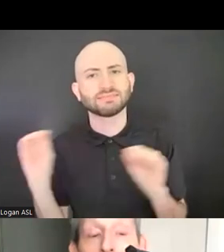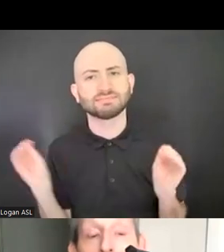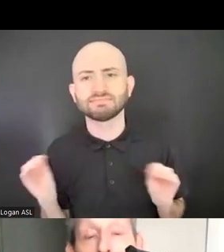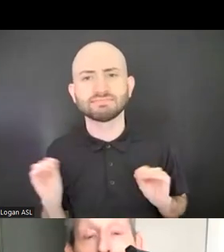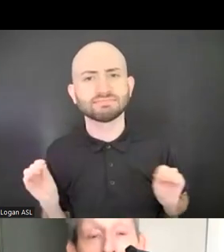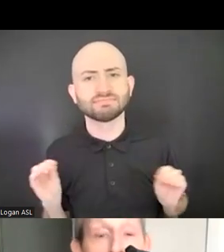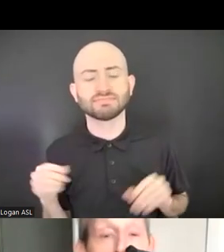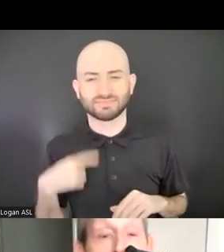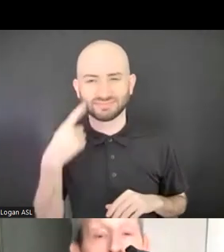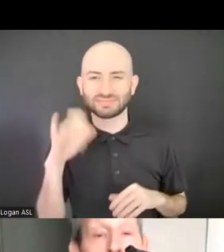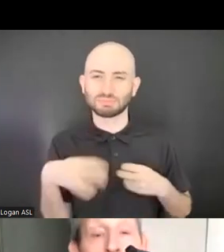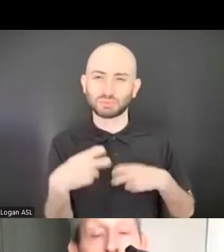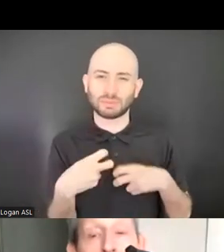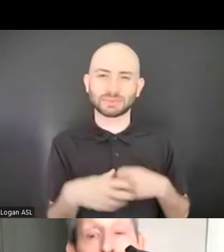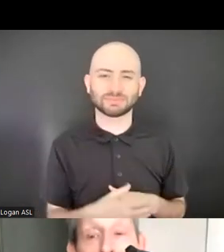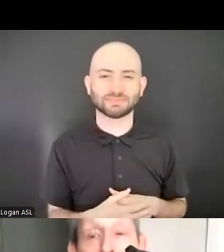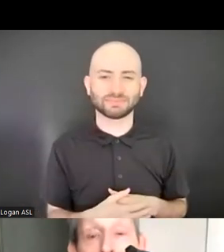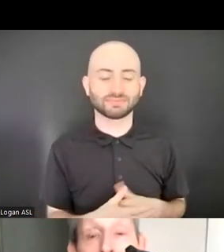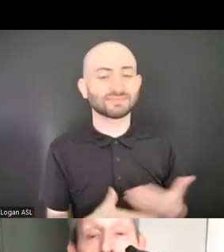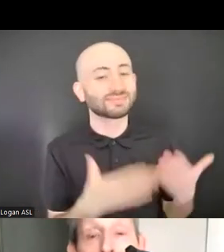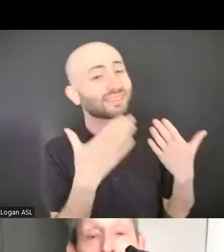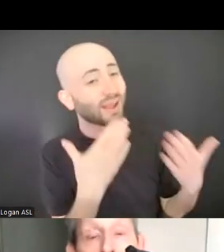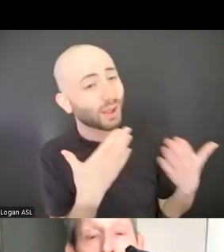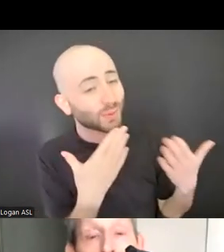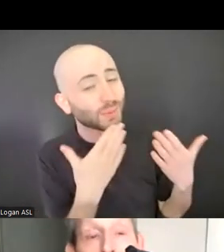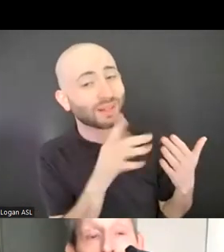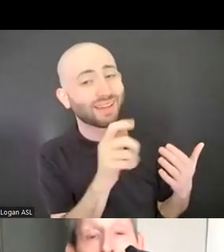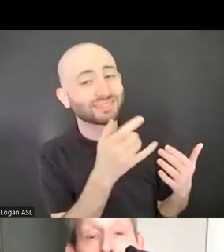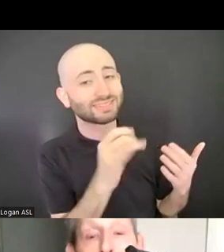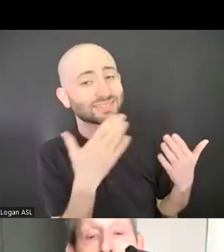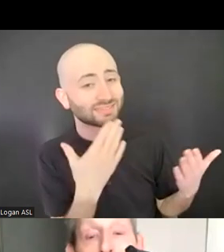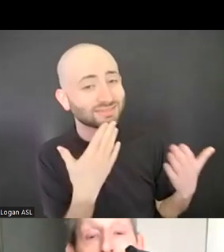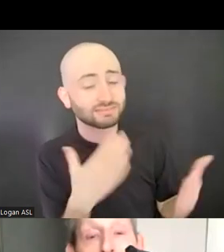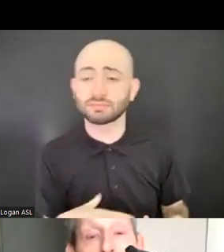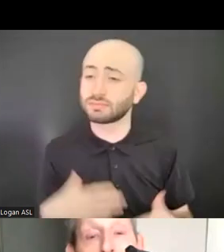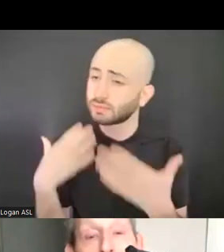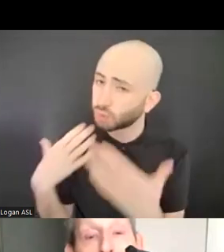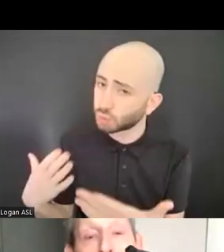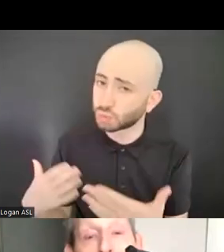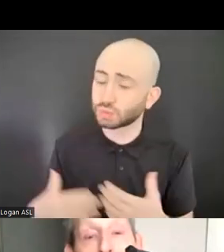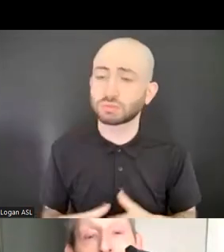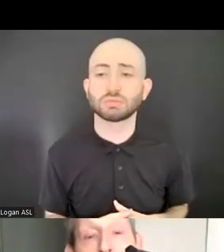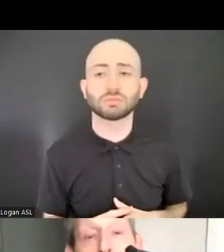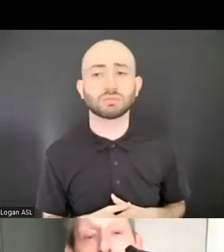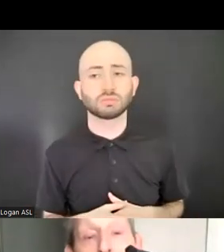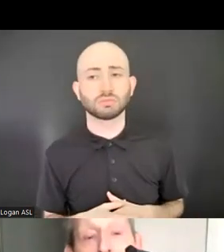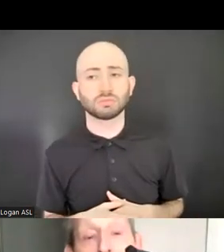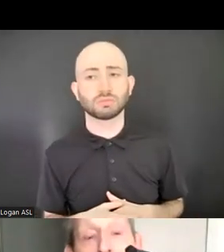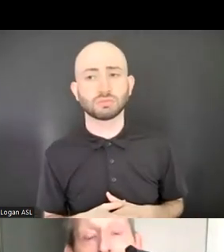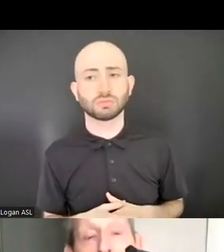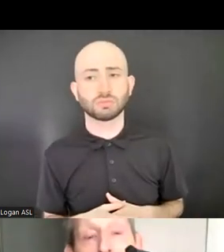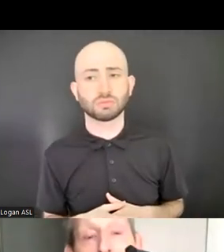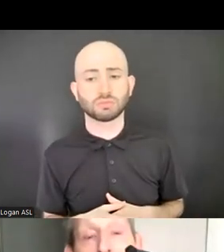um you thank you thank stephanie